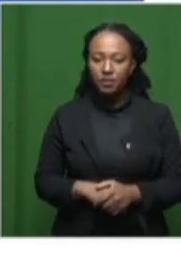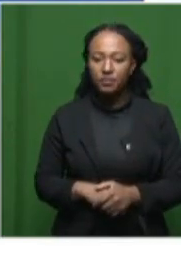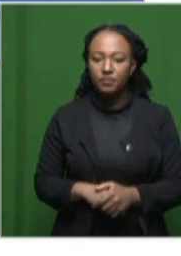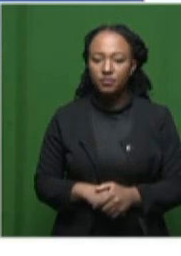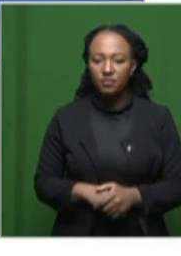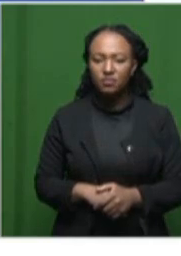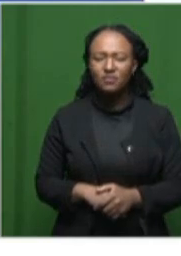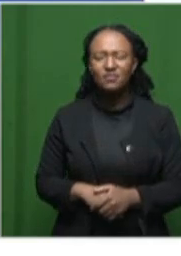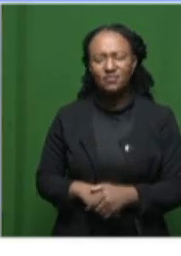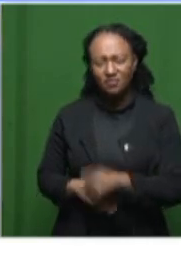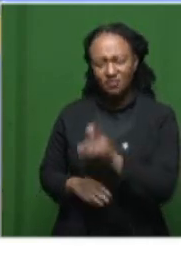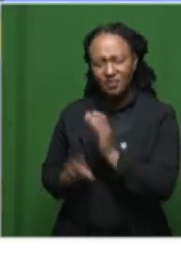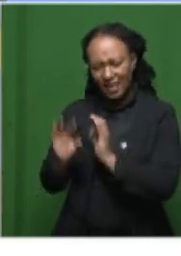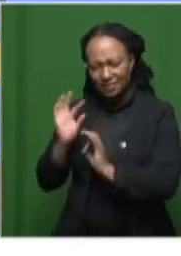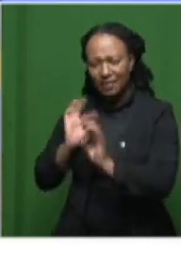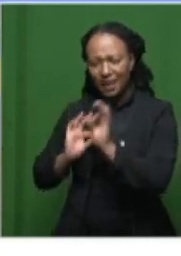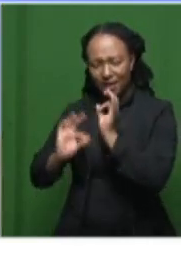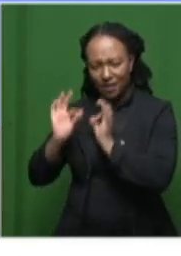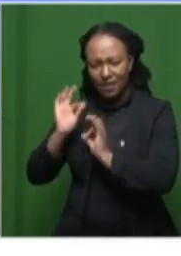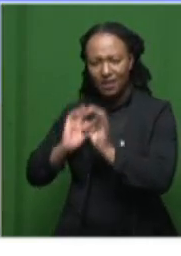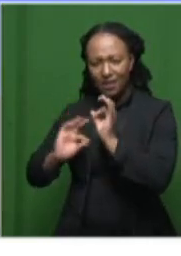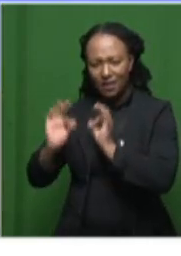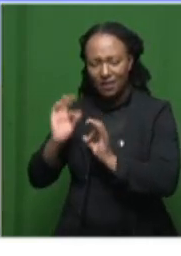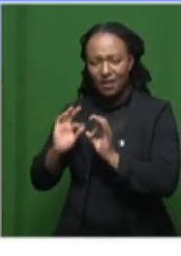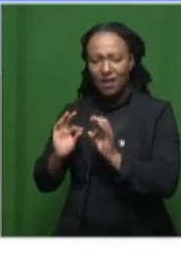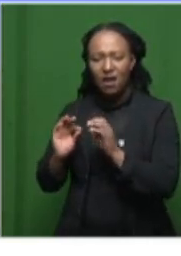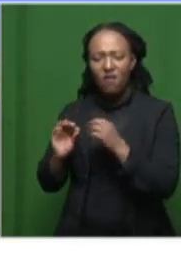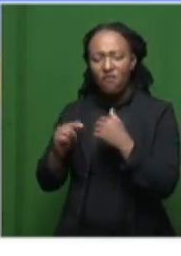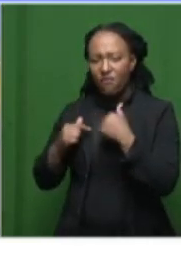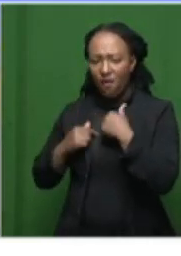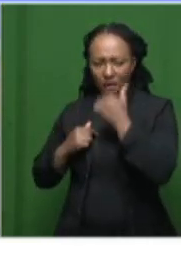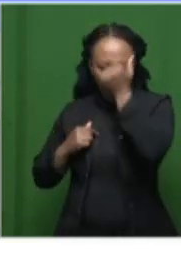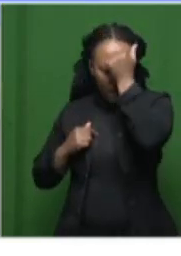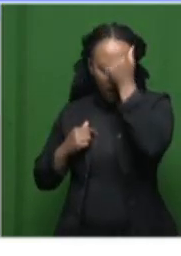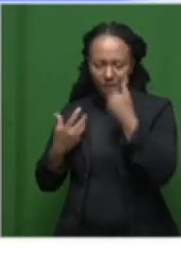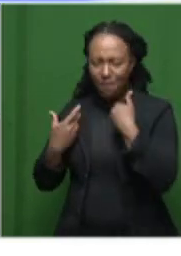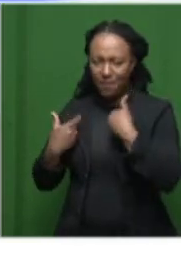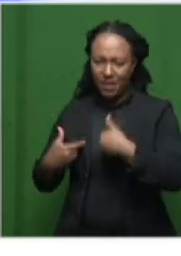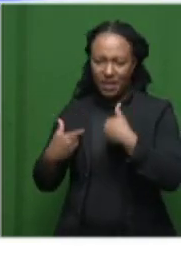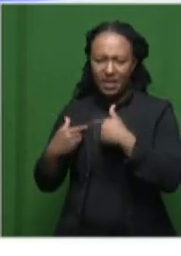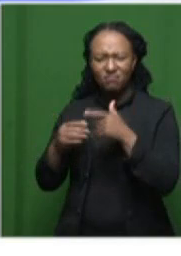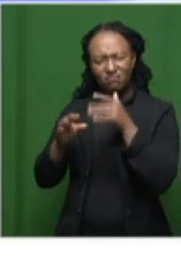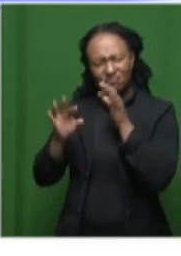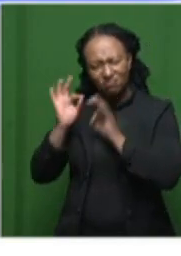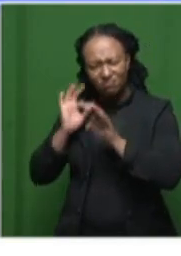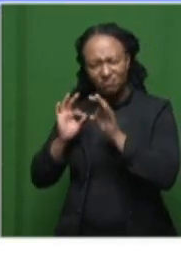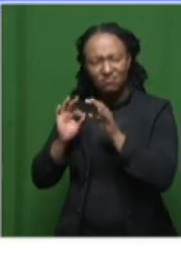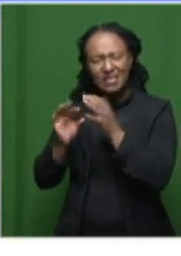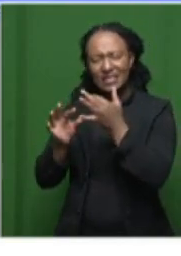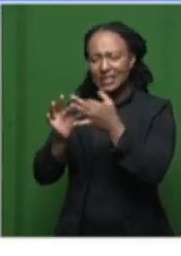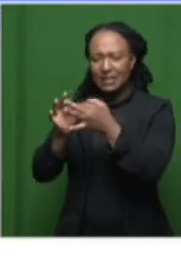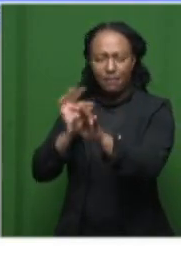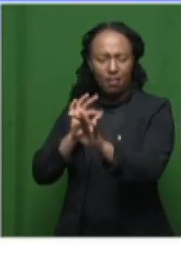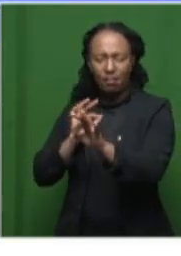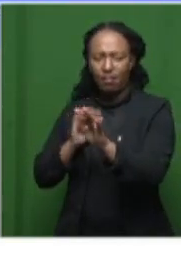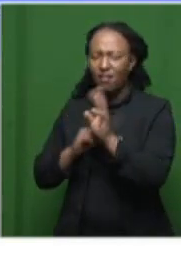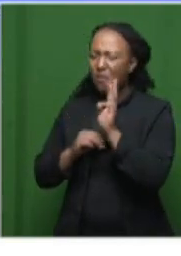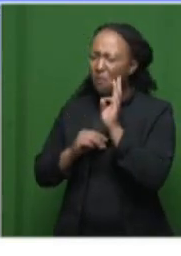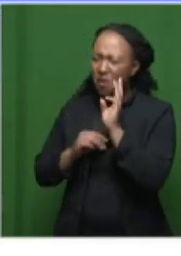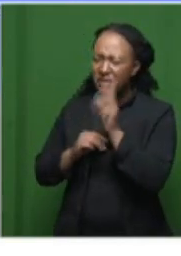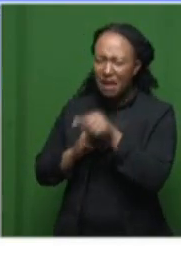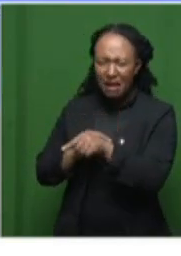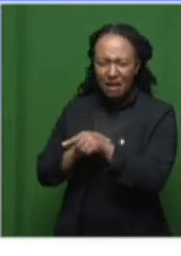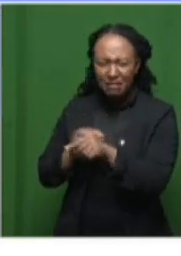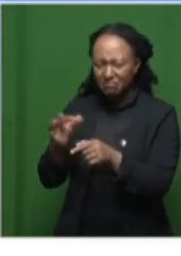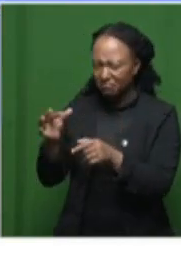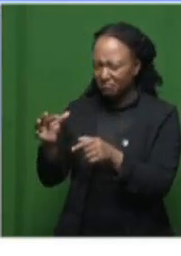little bit more, as in for dummies like me, breaking it down, the water now.